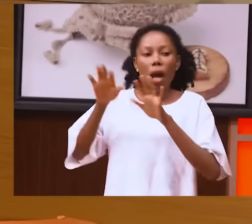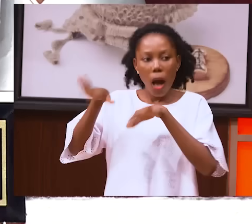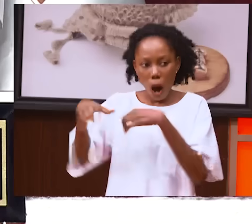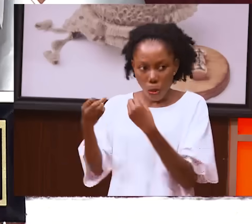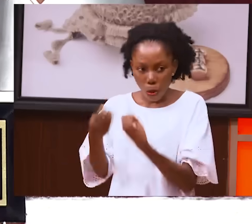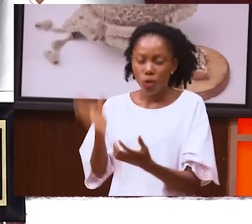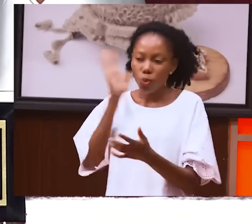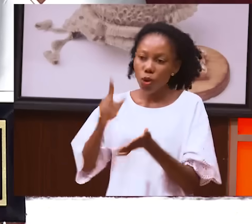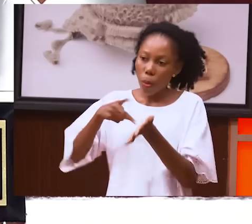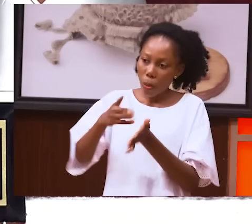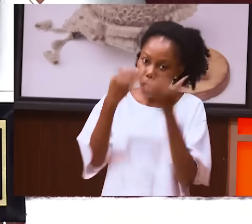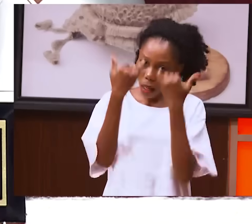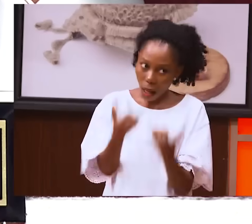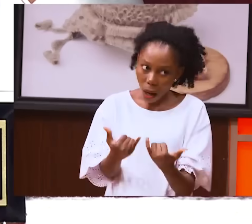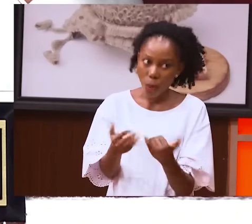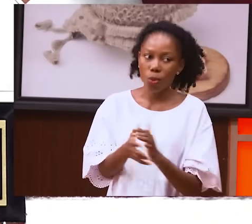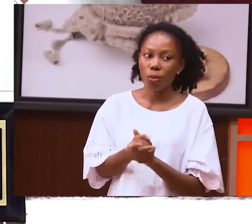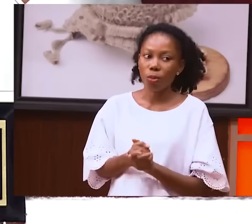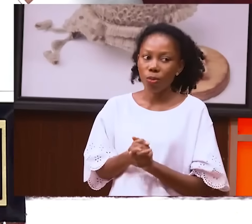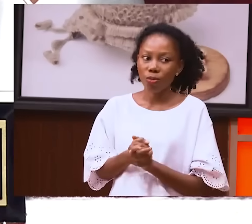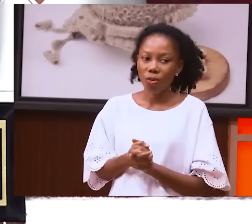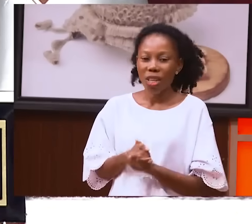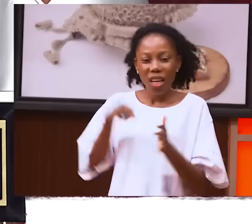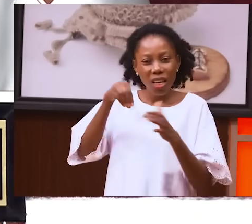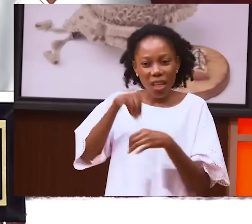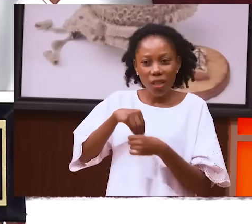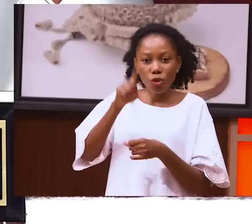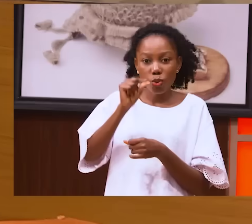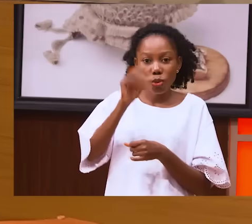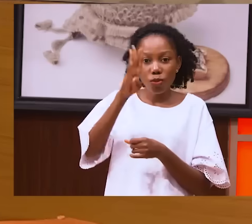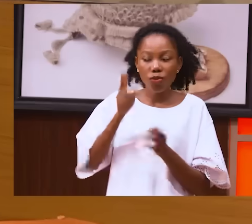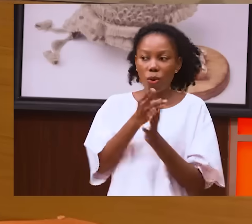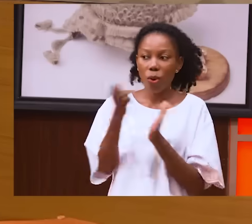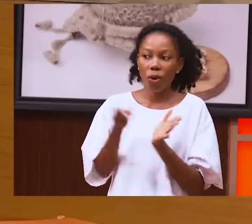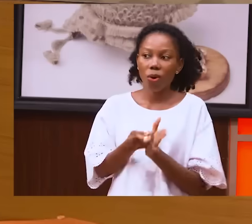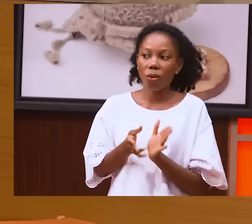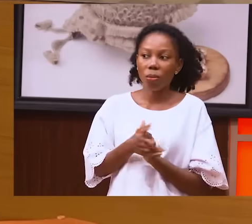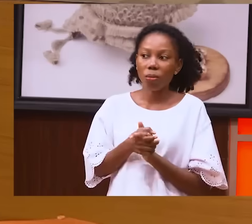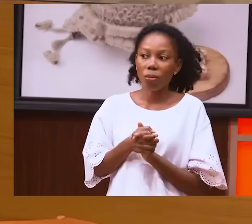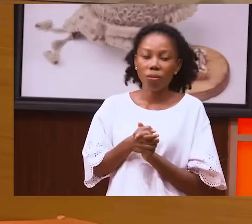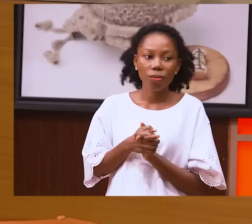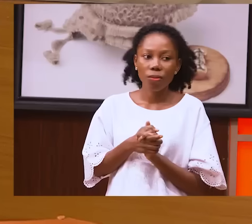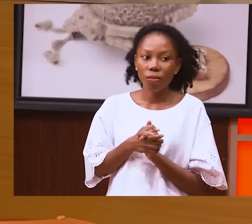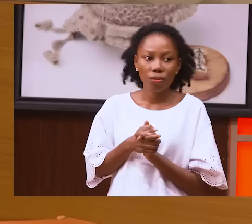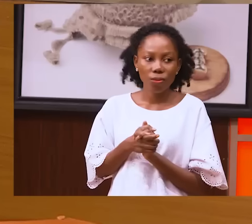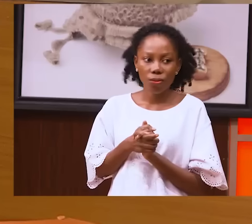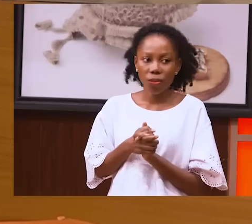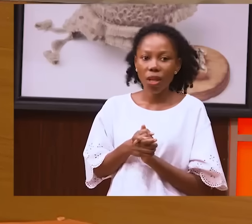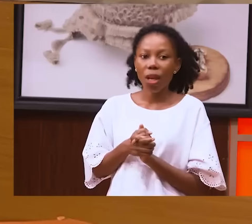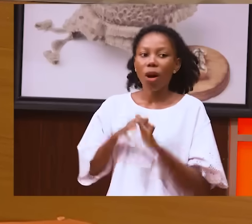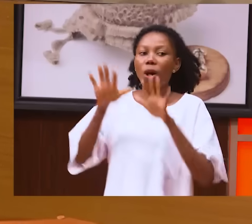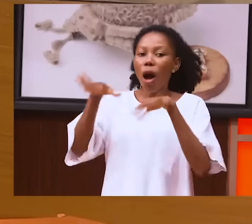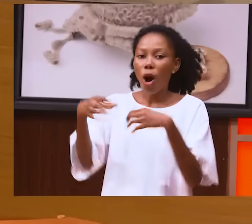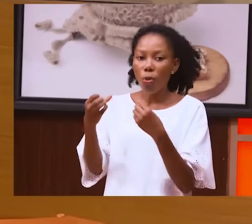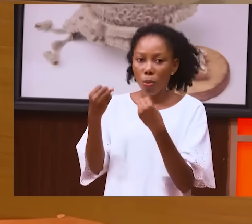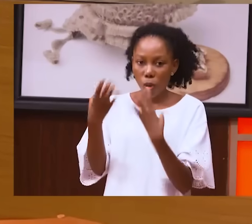are you going to pay now that you will pay within 24 hours? The money I have is I'm the money. not asking how much you have.